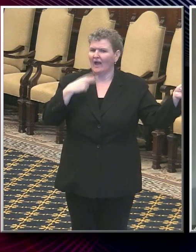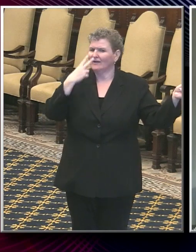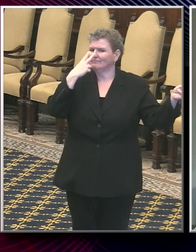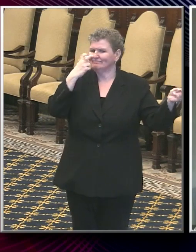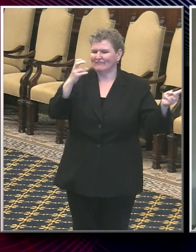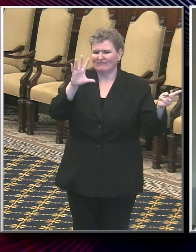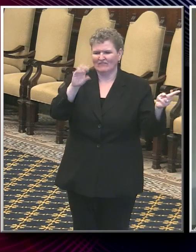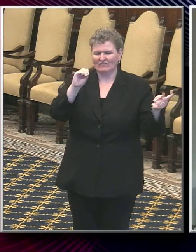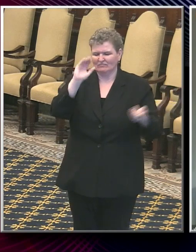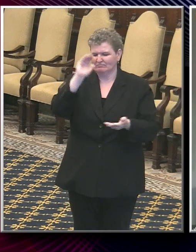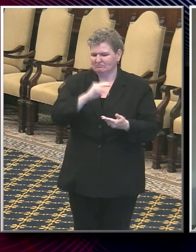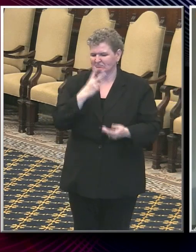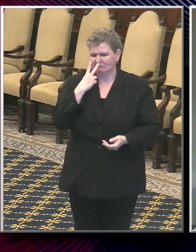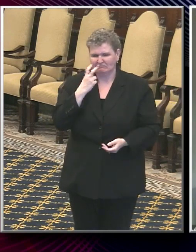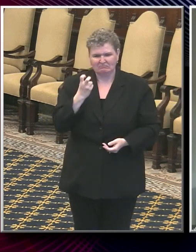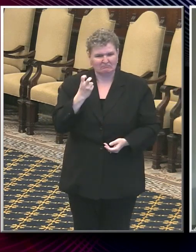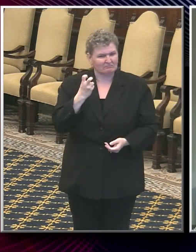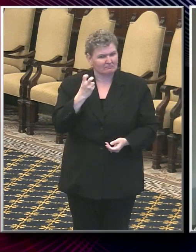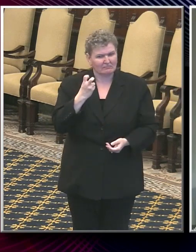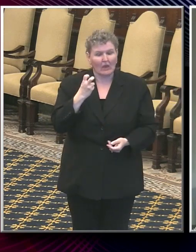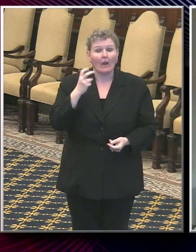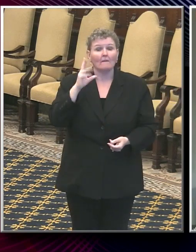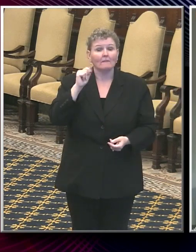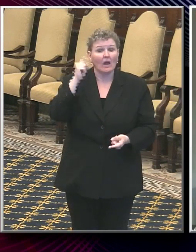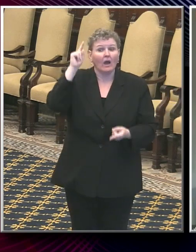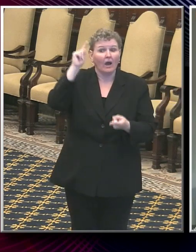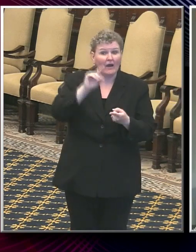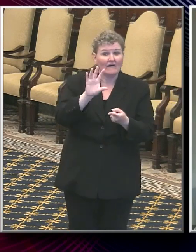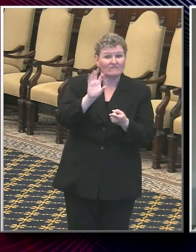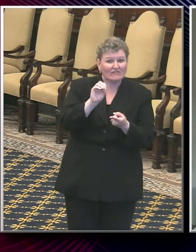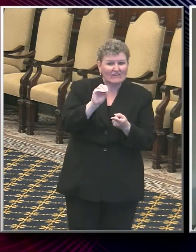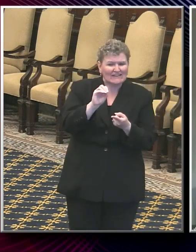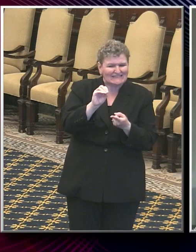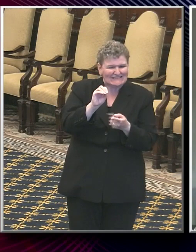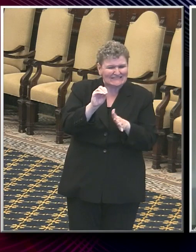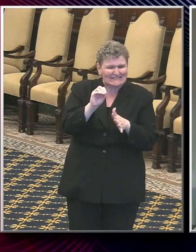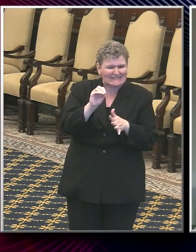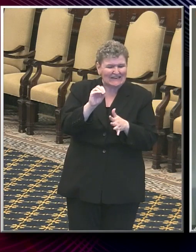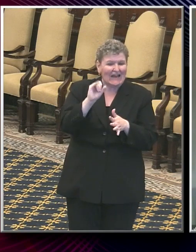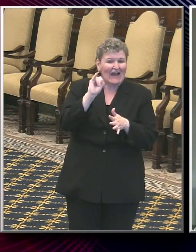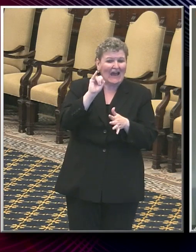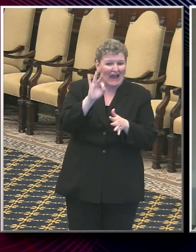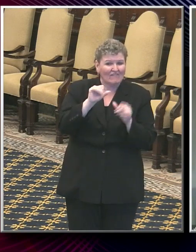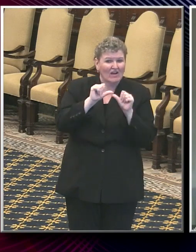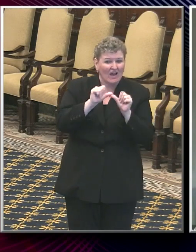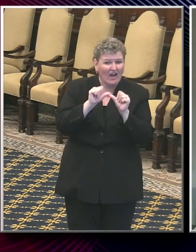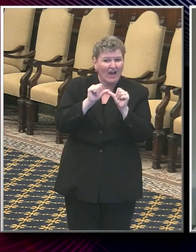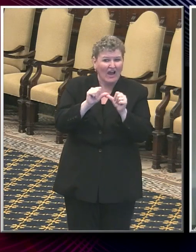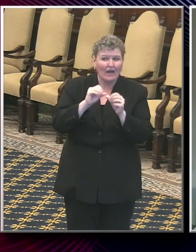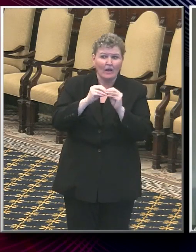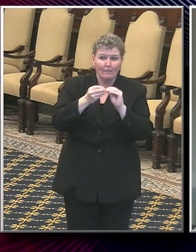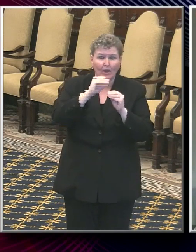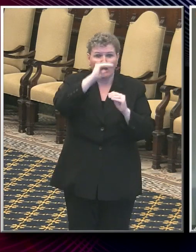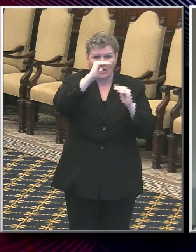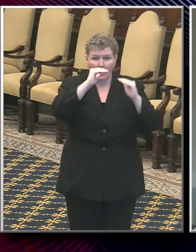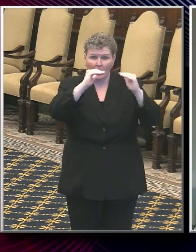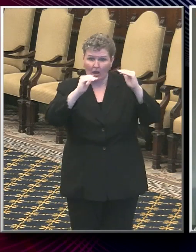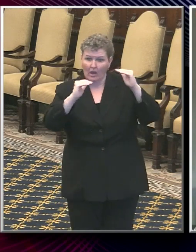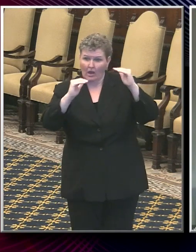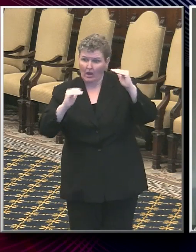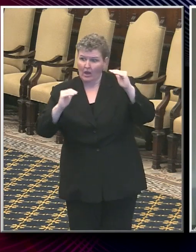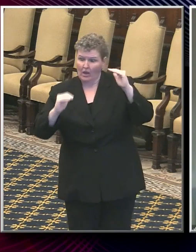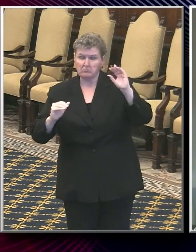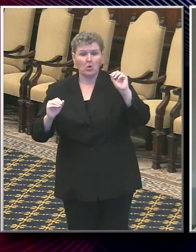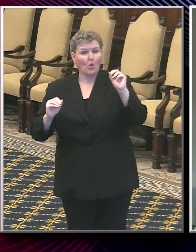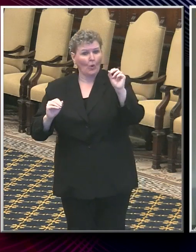start to see a decrease. I think that would be okay if we're continuing to see some decrease between now and then. I don't